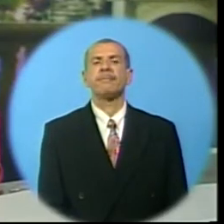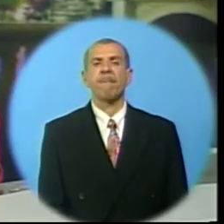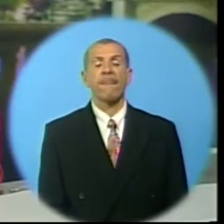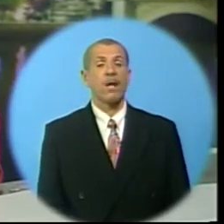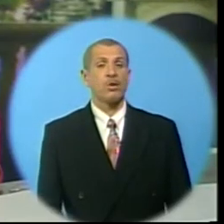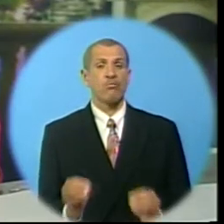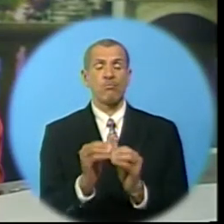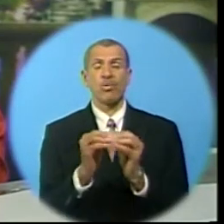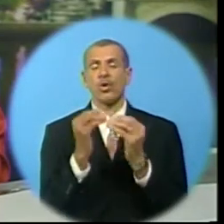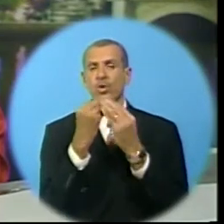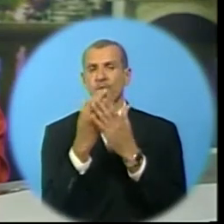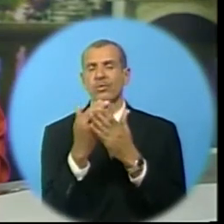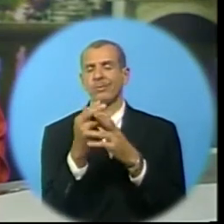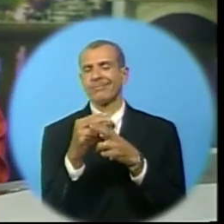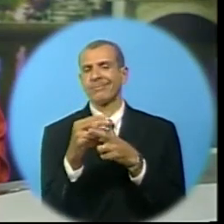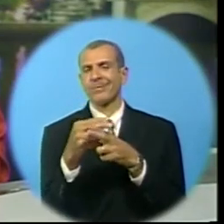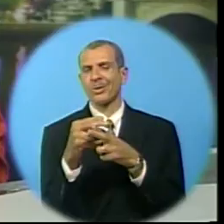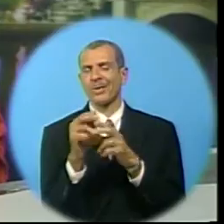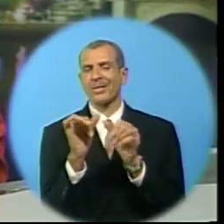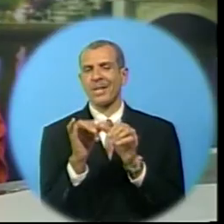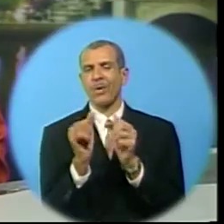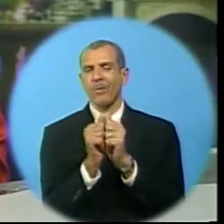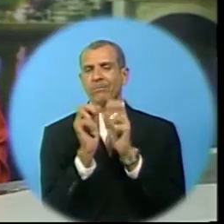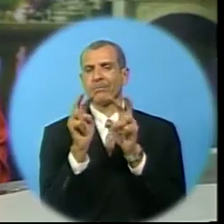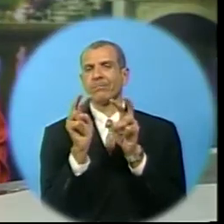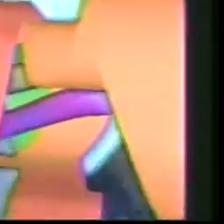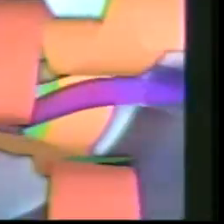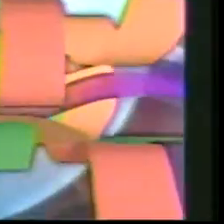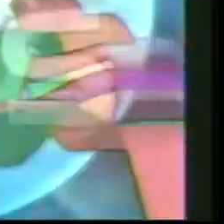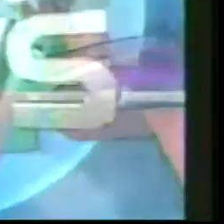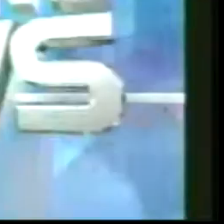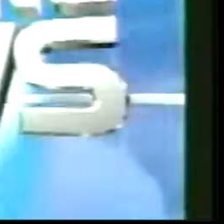We'll have more news in just a moment. Stay with us.